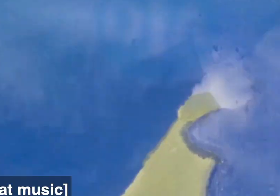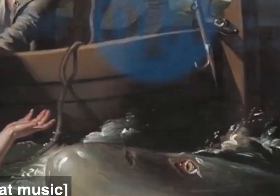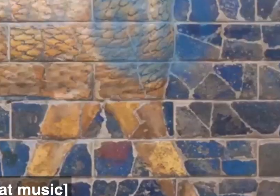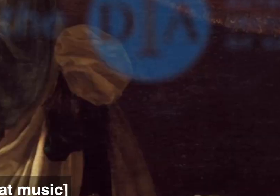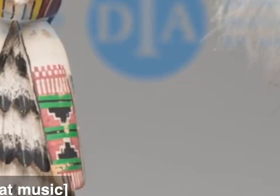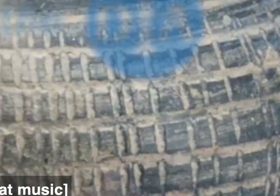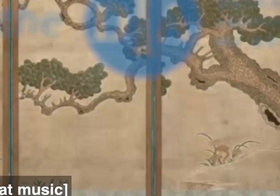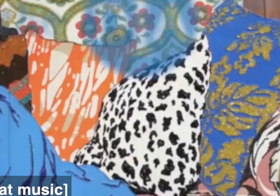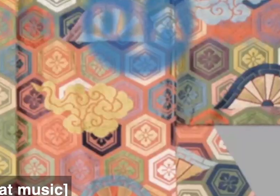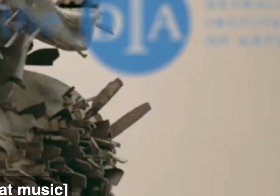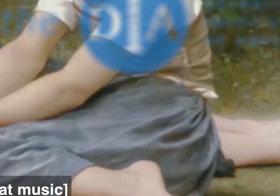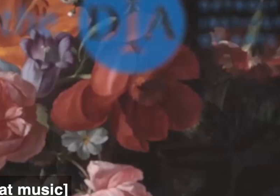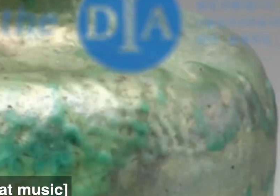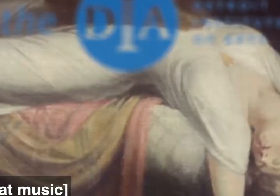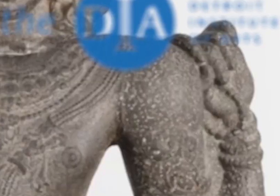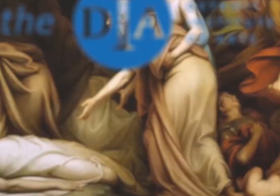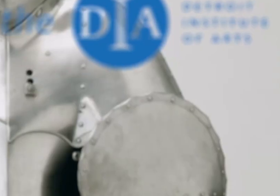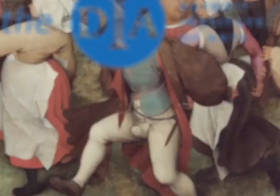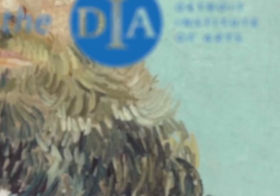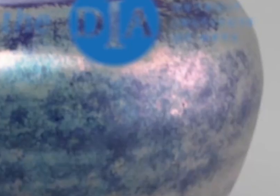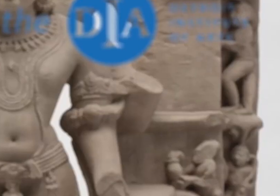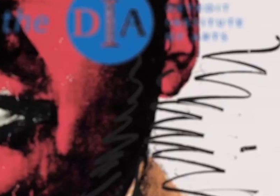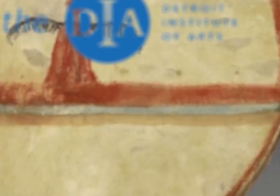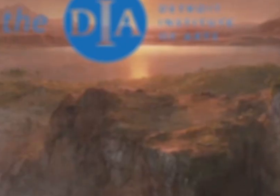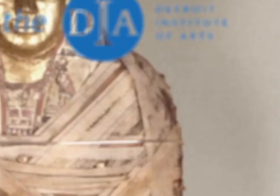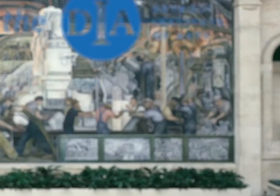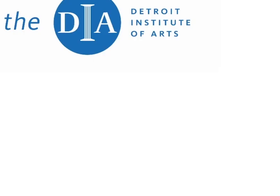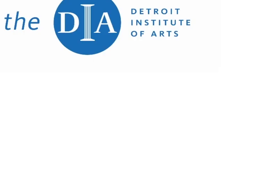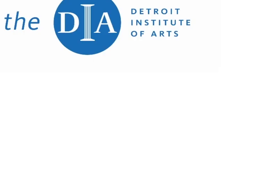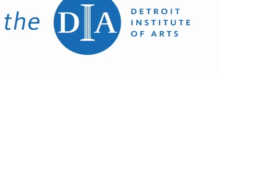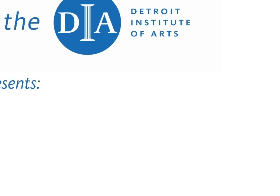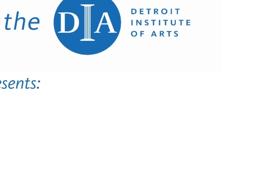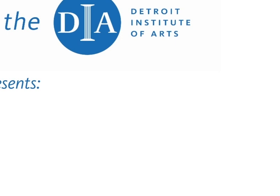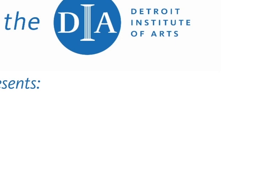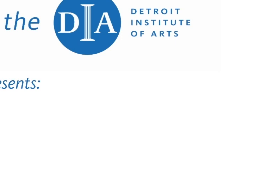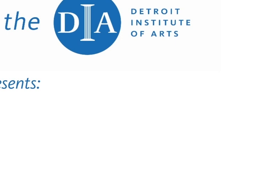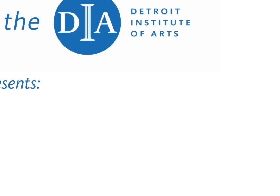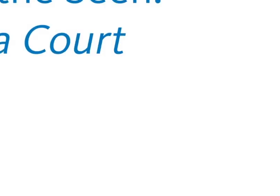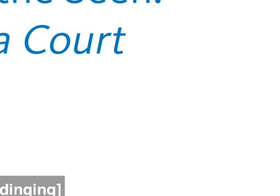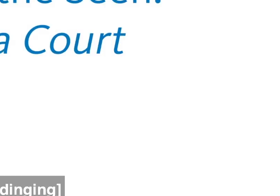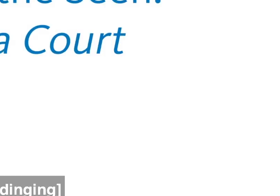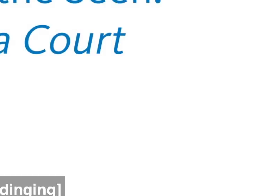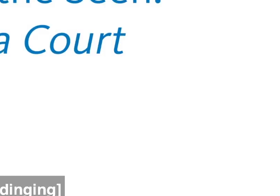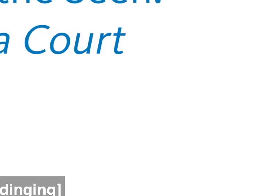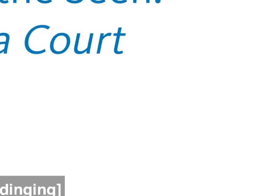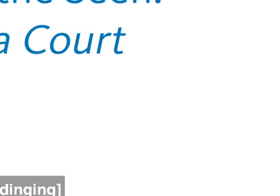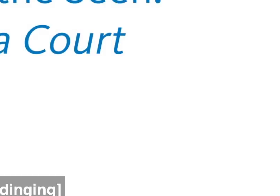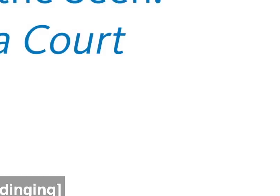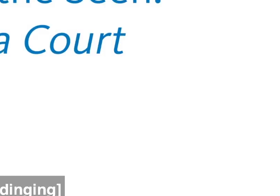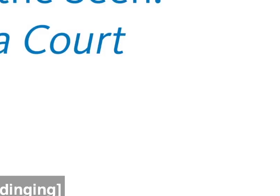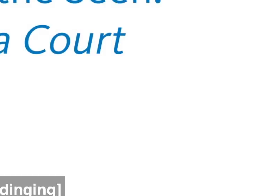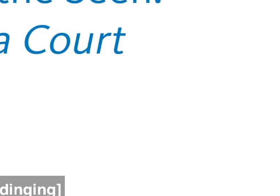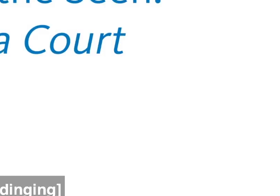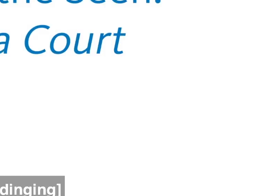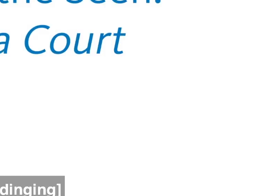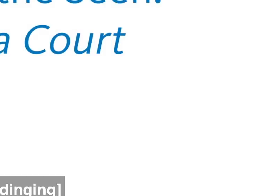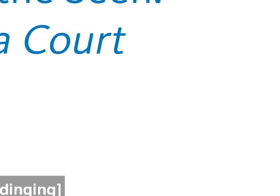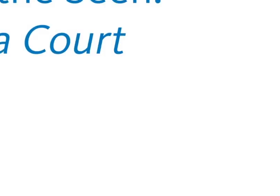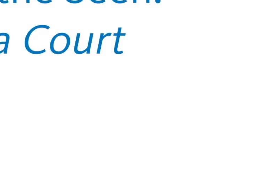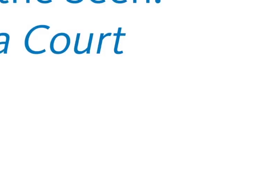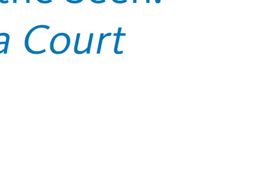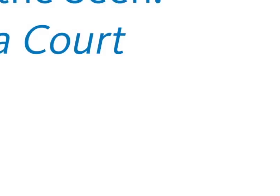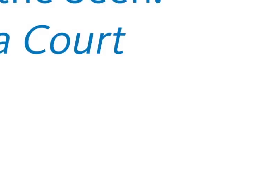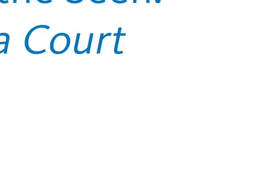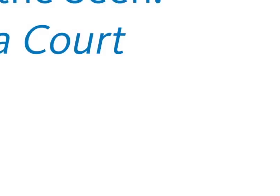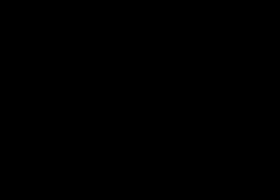A quick art montage is shown on screen. At Home with the DIA presents Behind the Scene, Rivera Court. Presenter Cindy Patrick, a slideshow, and American